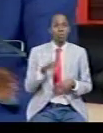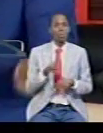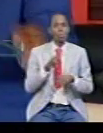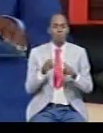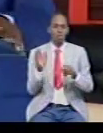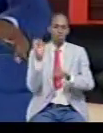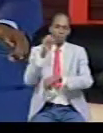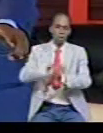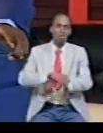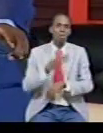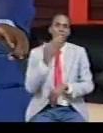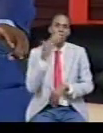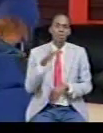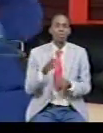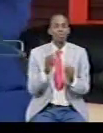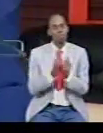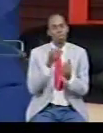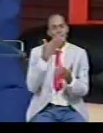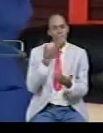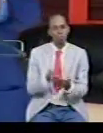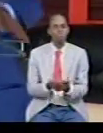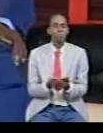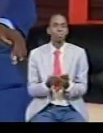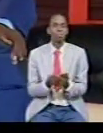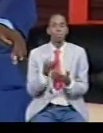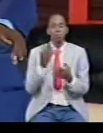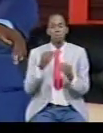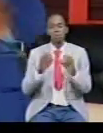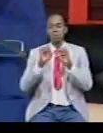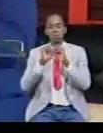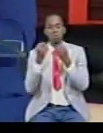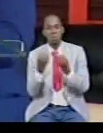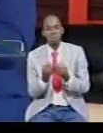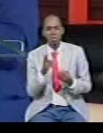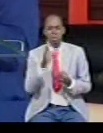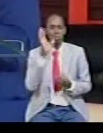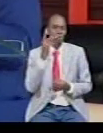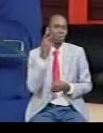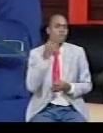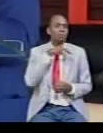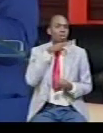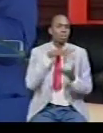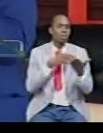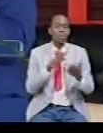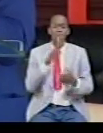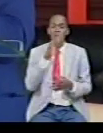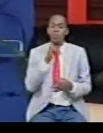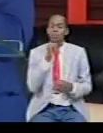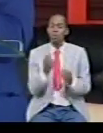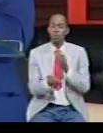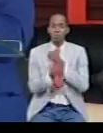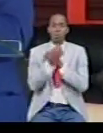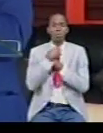overcome evil with good. In society, you'll see corruption. Be not overcome of